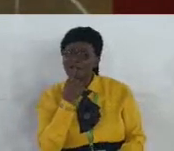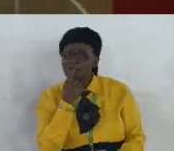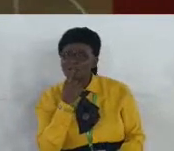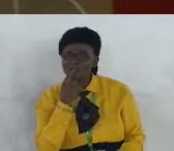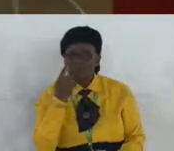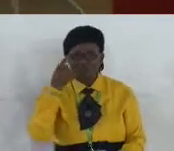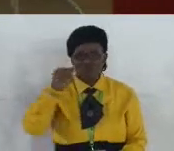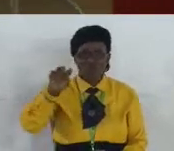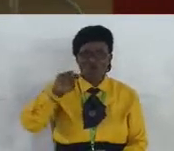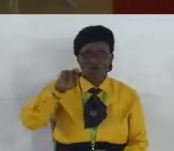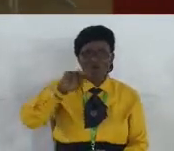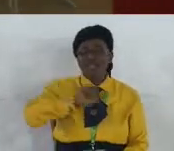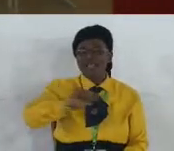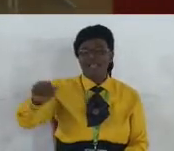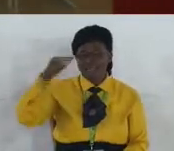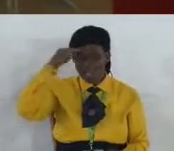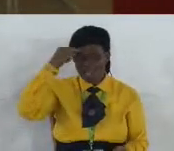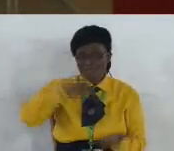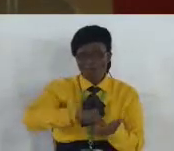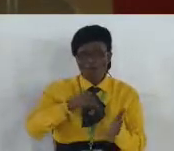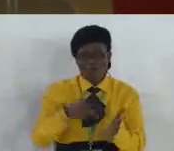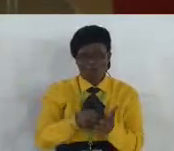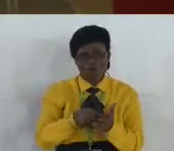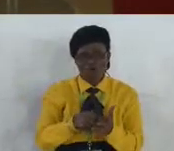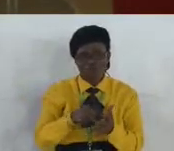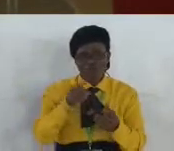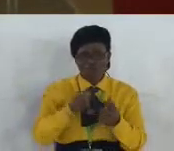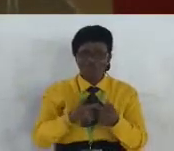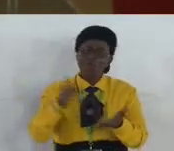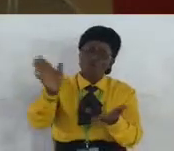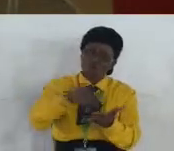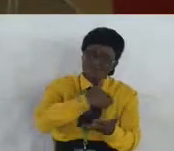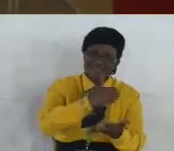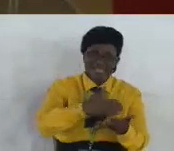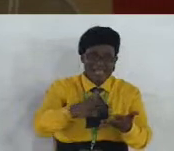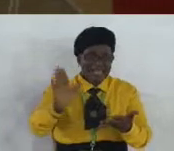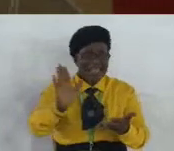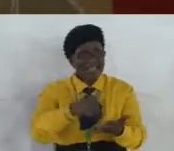for a purpose: to sing,